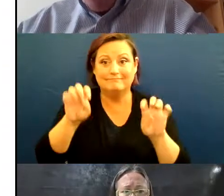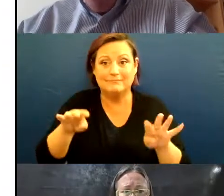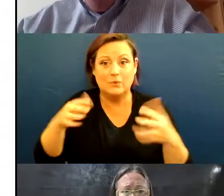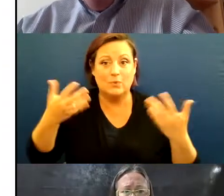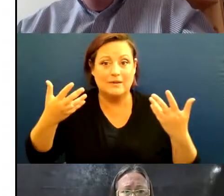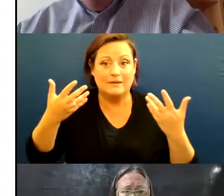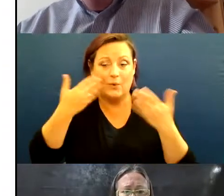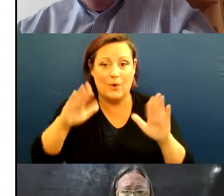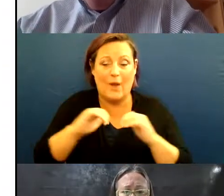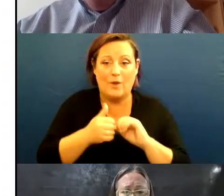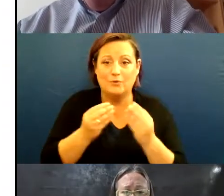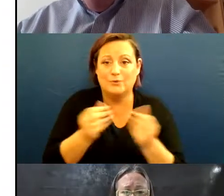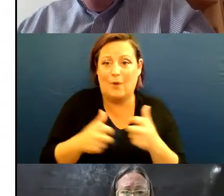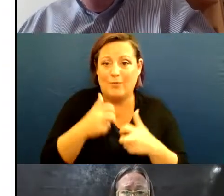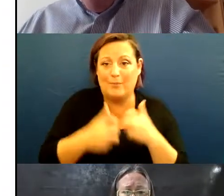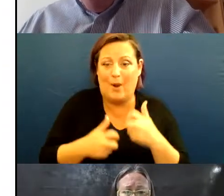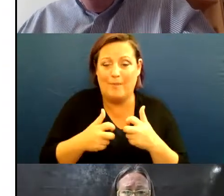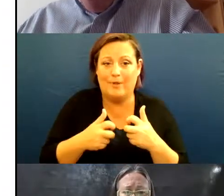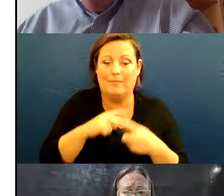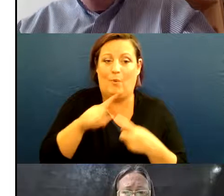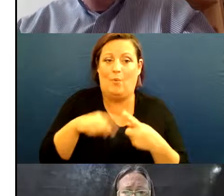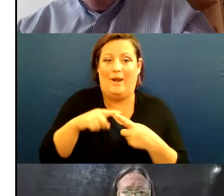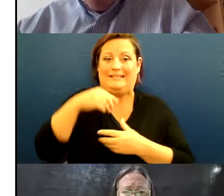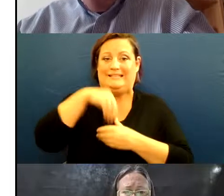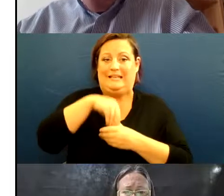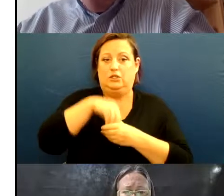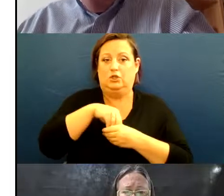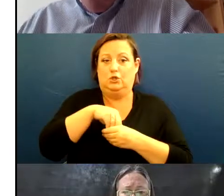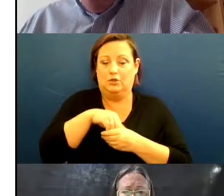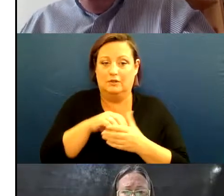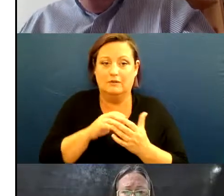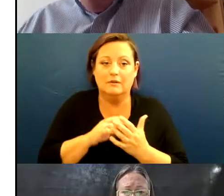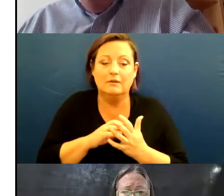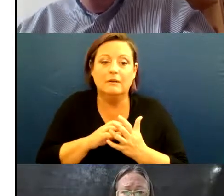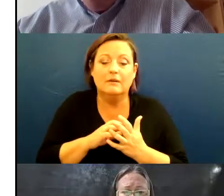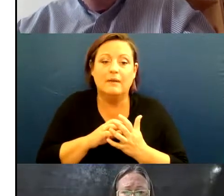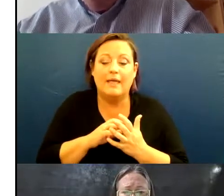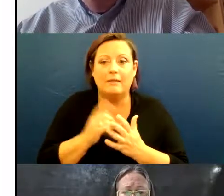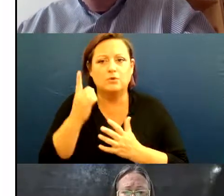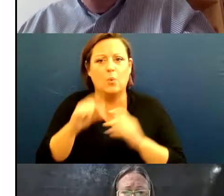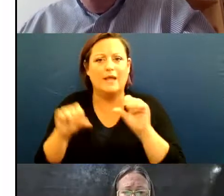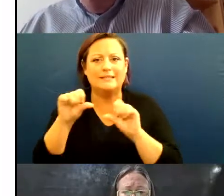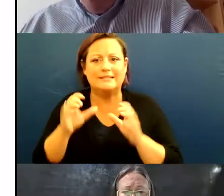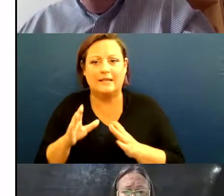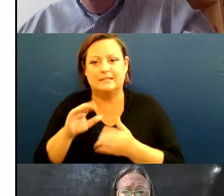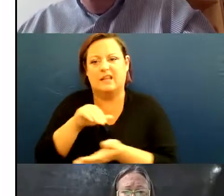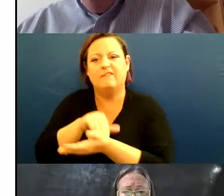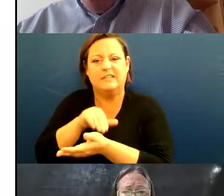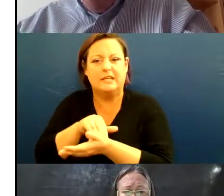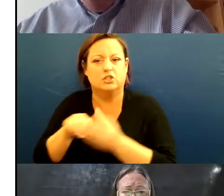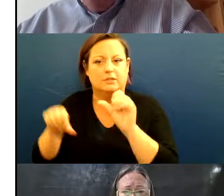epithelia. And there was a scientist, the physician scientist in the